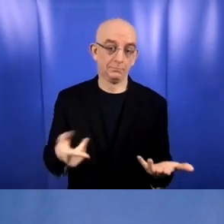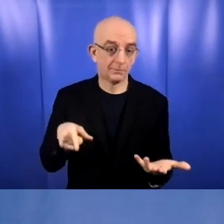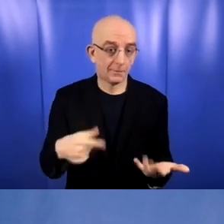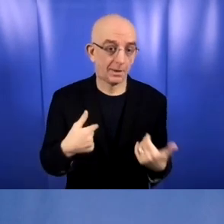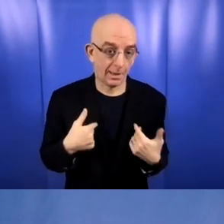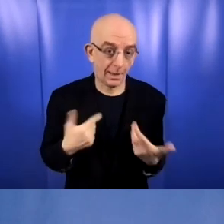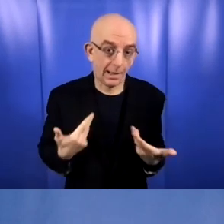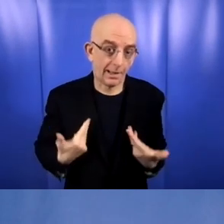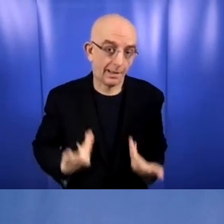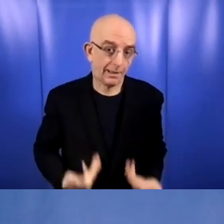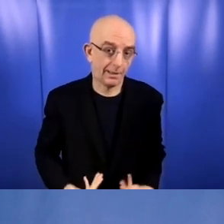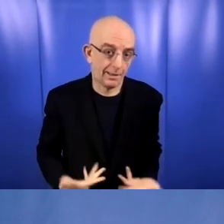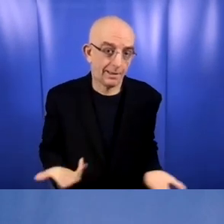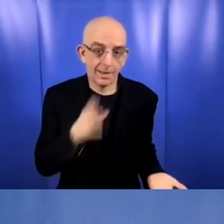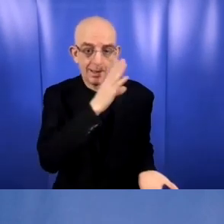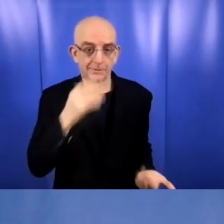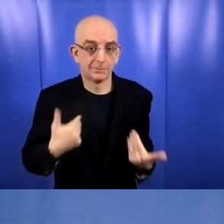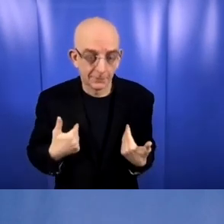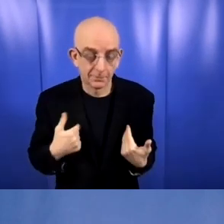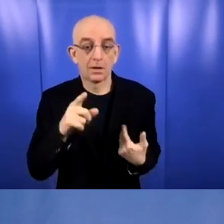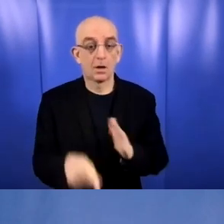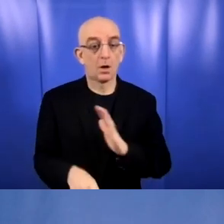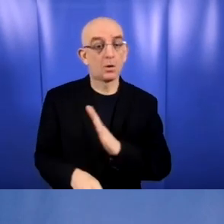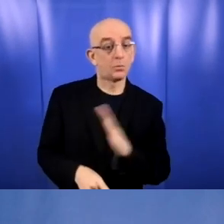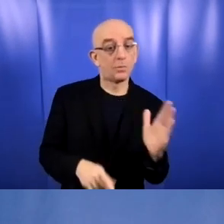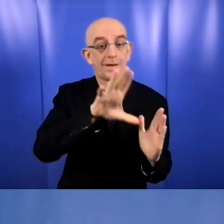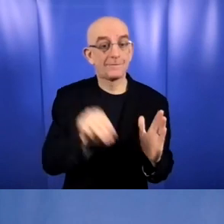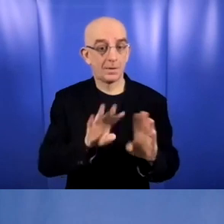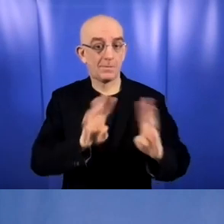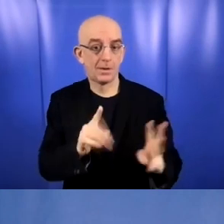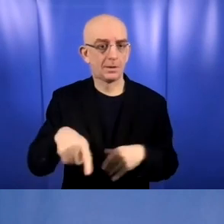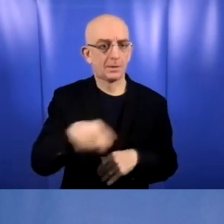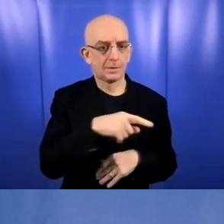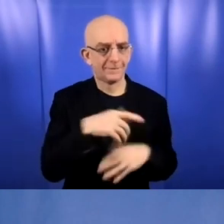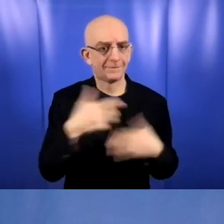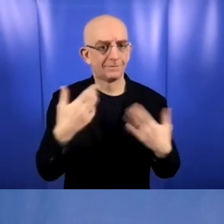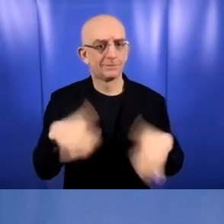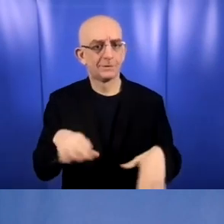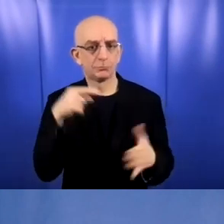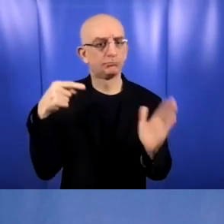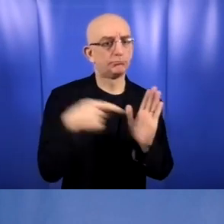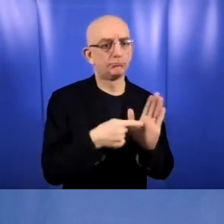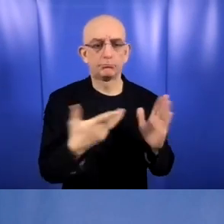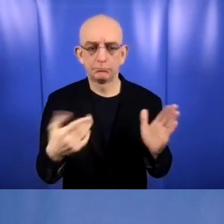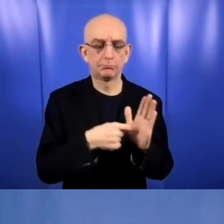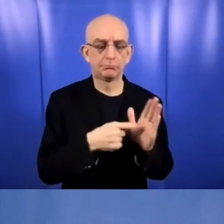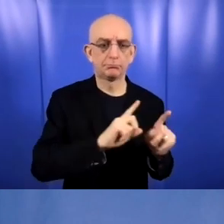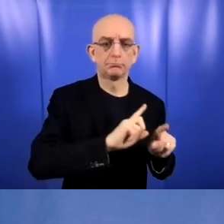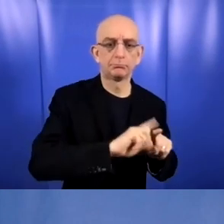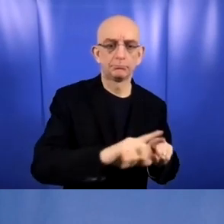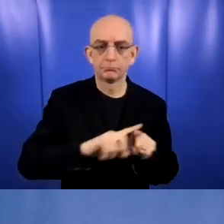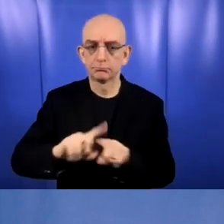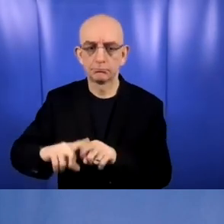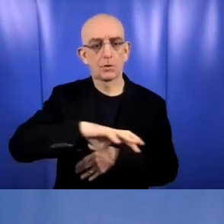fantastic multidisciplinary research in promoting protection and seeking solutions, but that depends